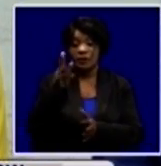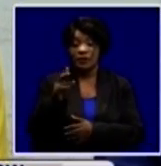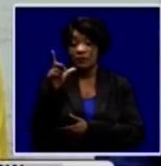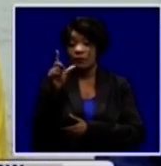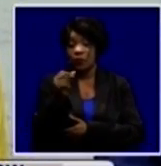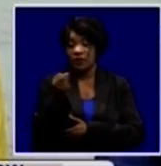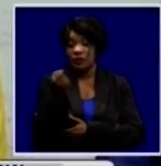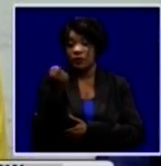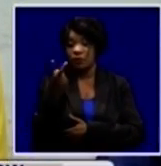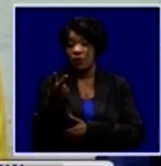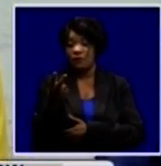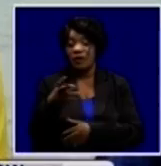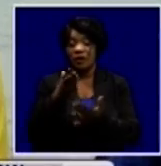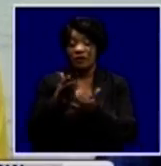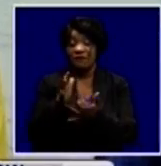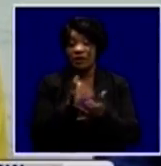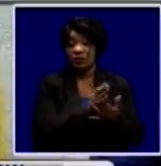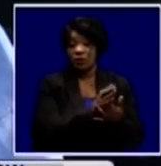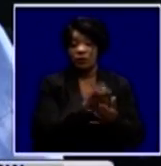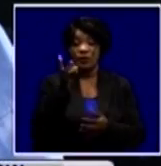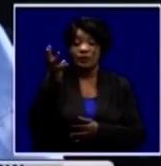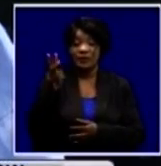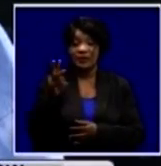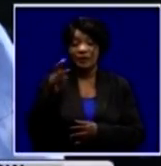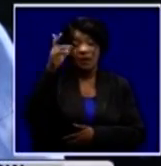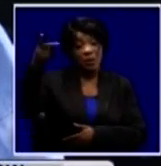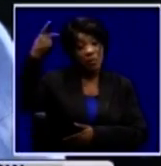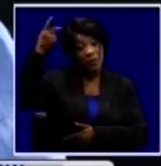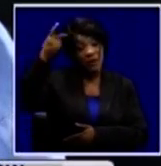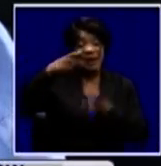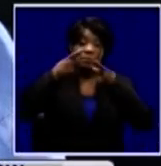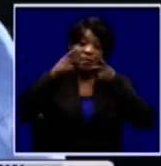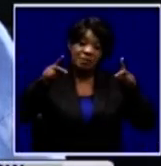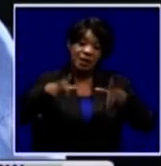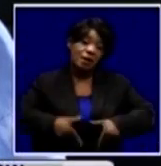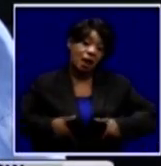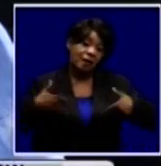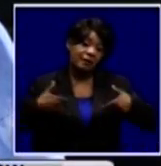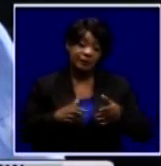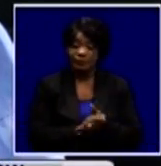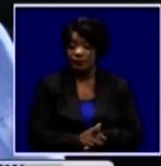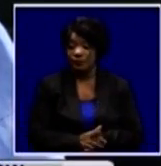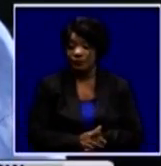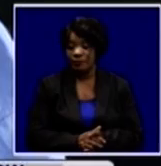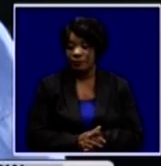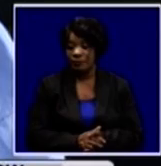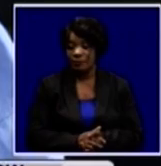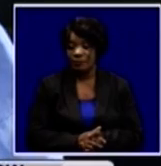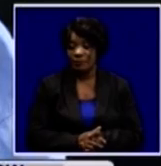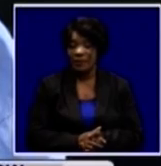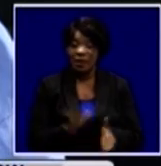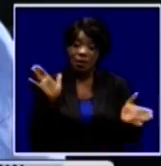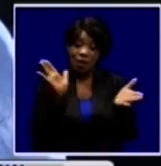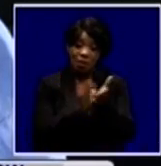2012, Division 6 on political and public life. We wish to